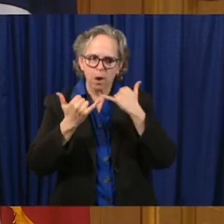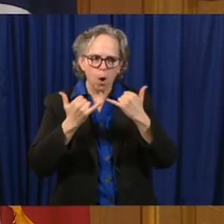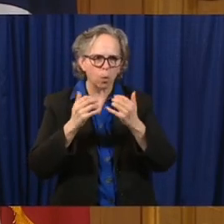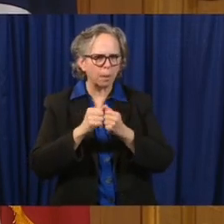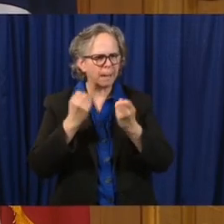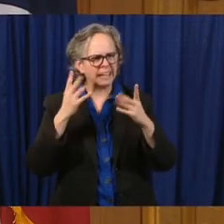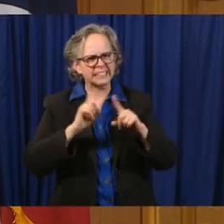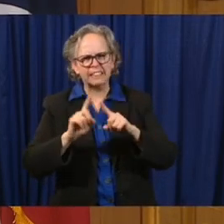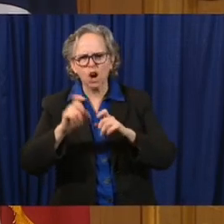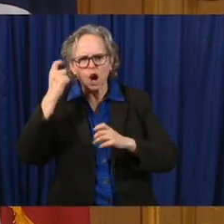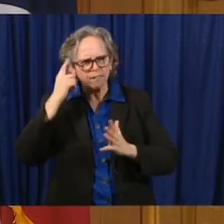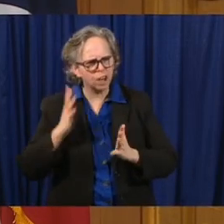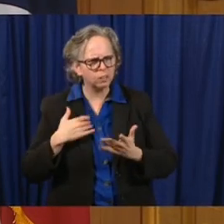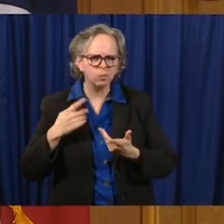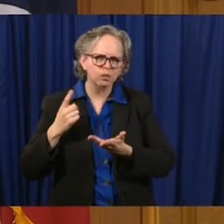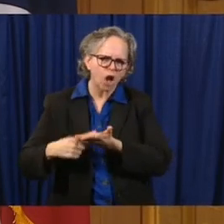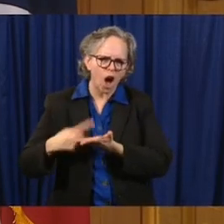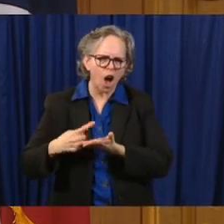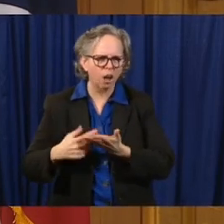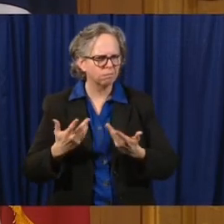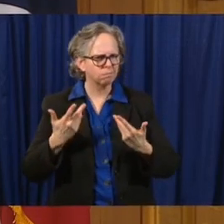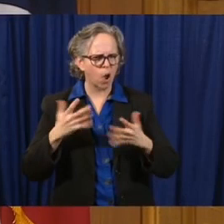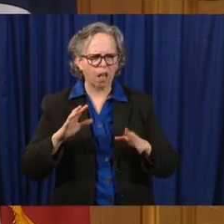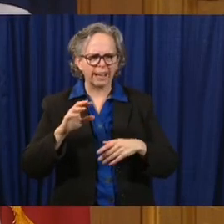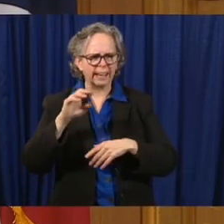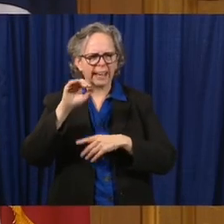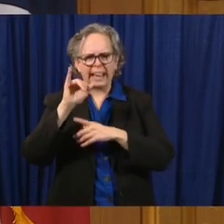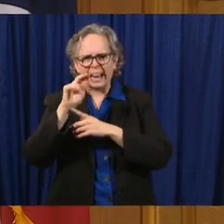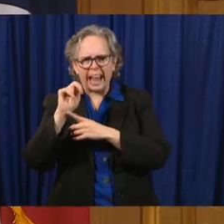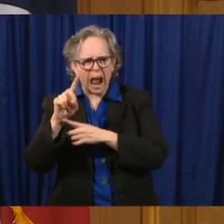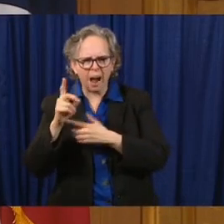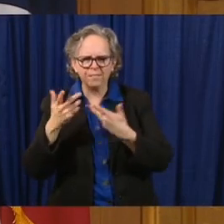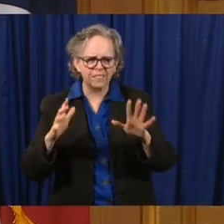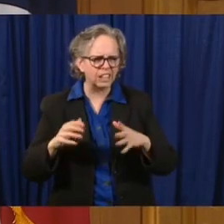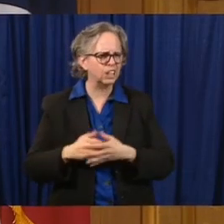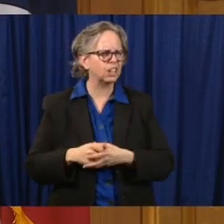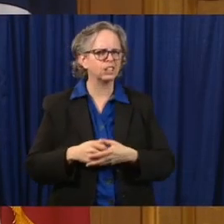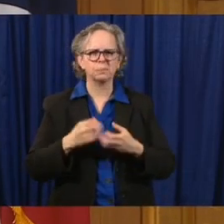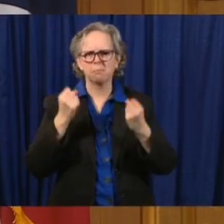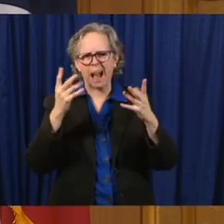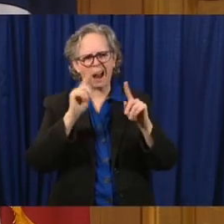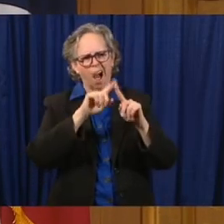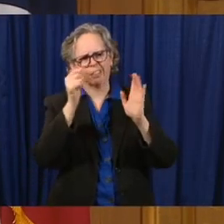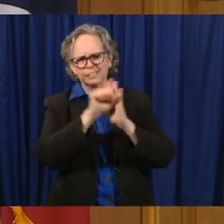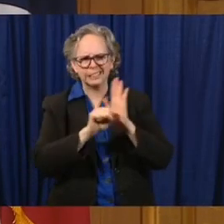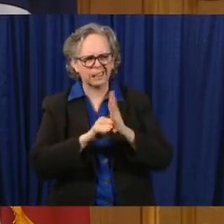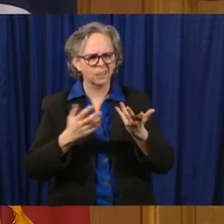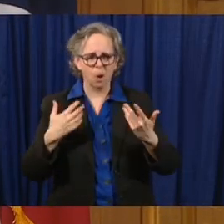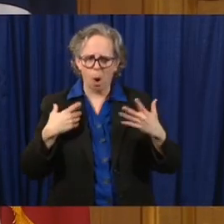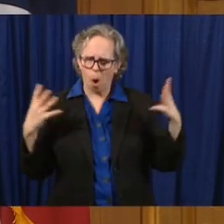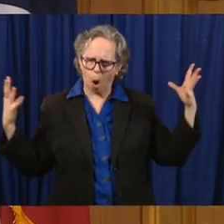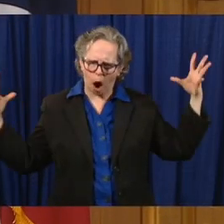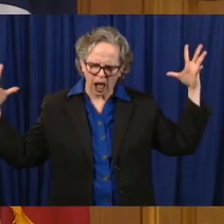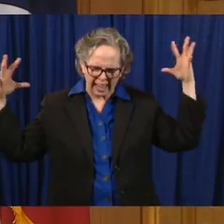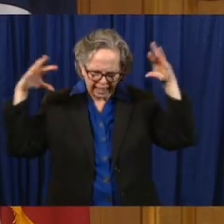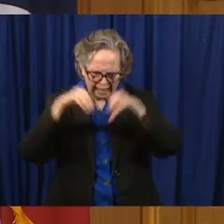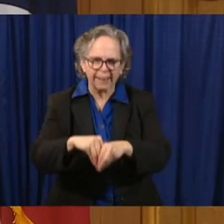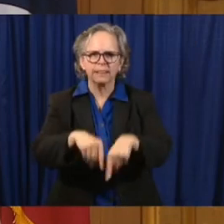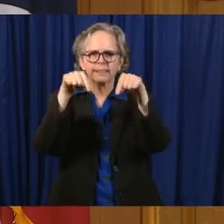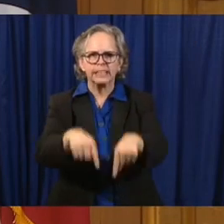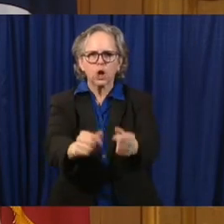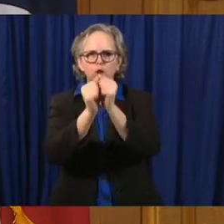is going to continue on. But it's that type of information is what occurs on these calls,